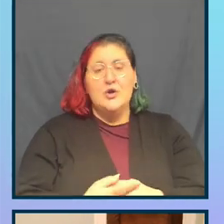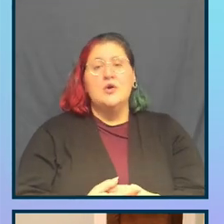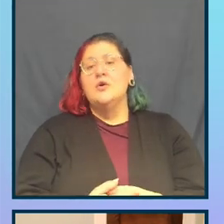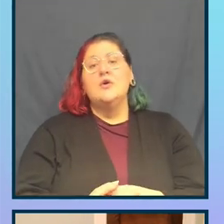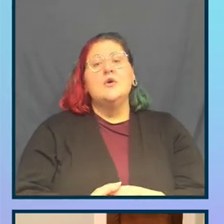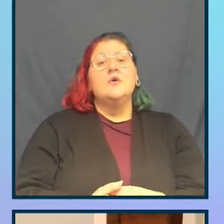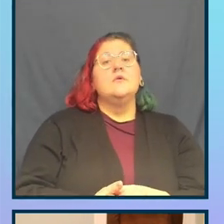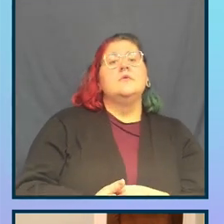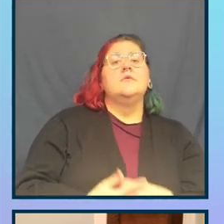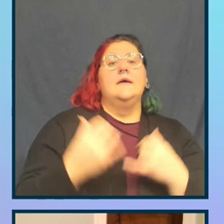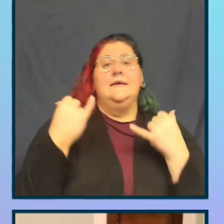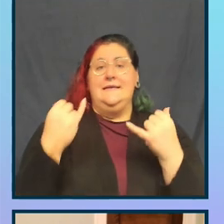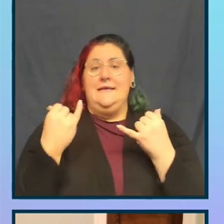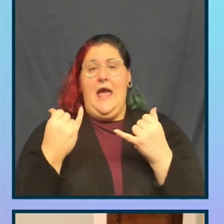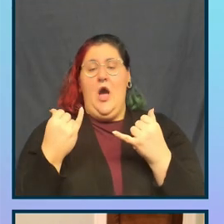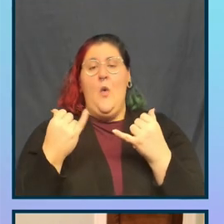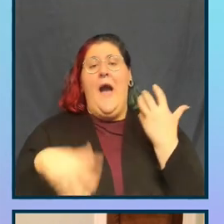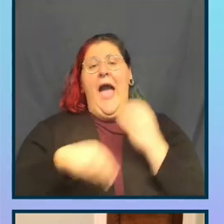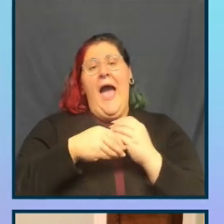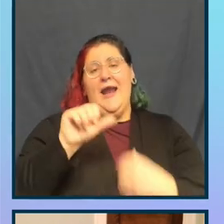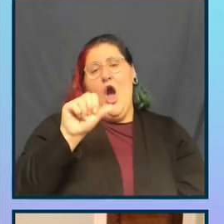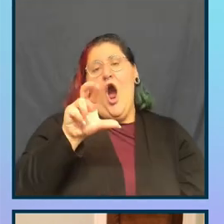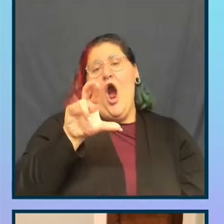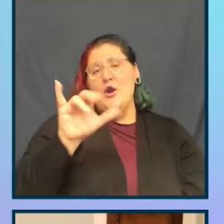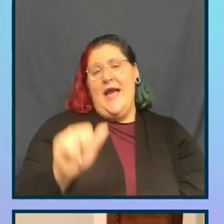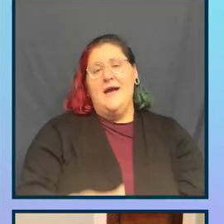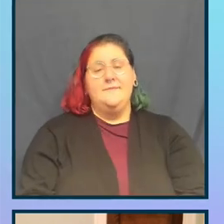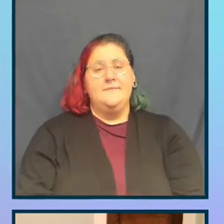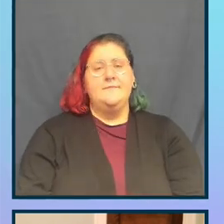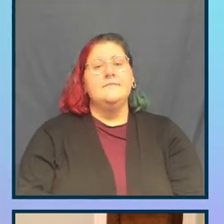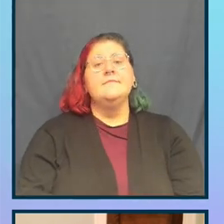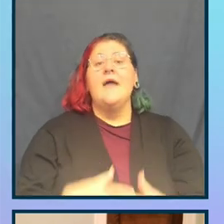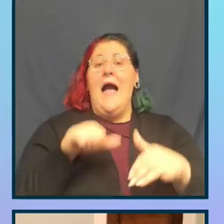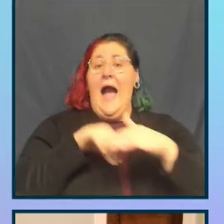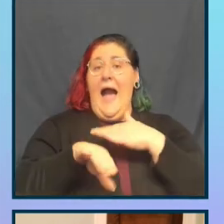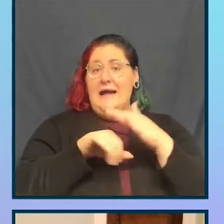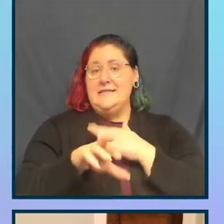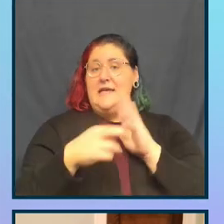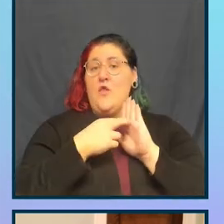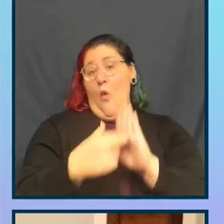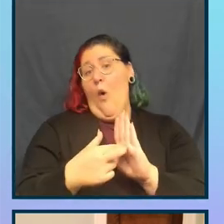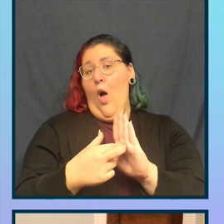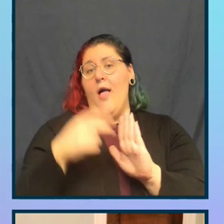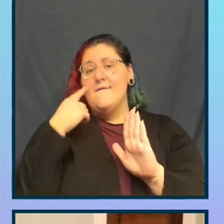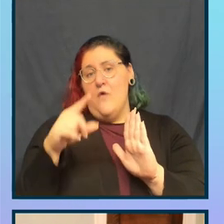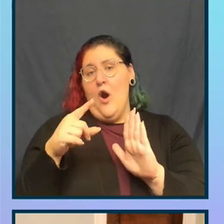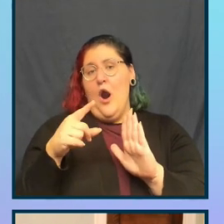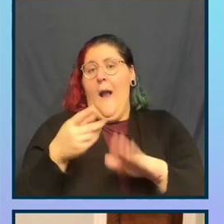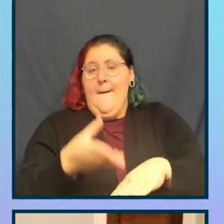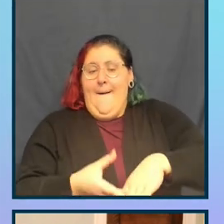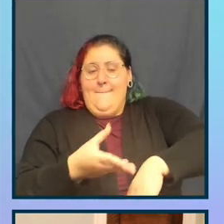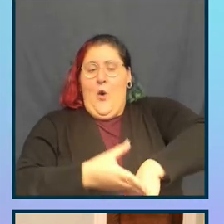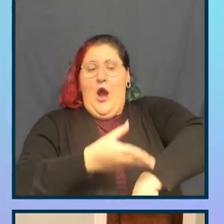Let's look at this progress bar markup with ARIA. With ARIA, we have access to an ARIA role, a progress bar, which gives the user interface